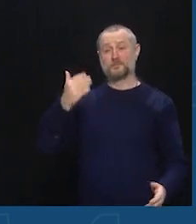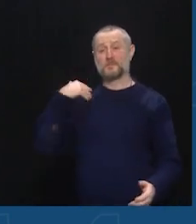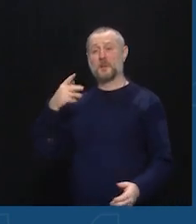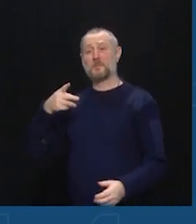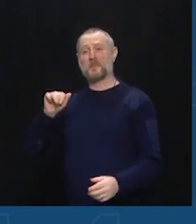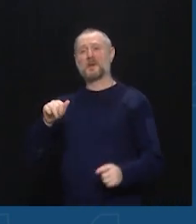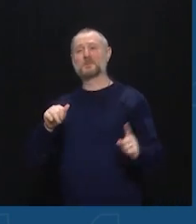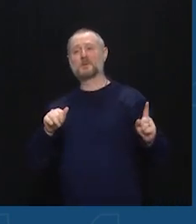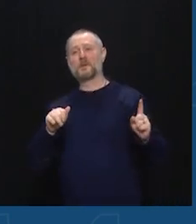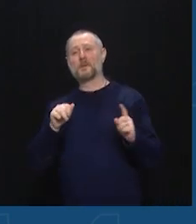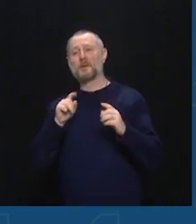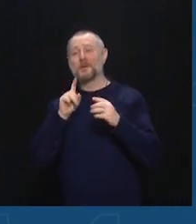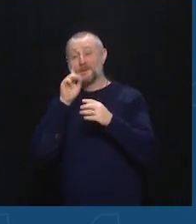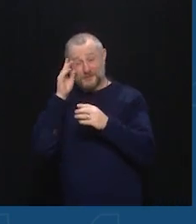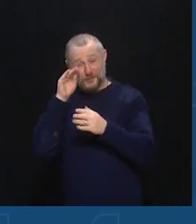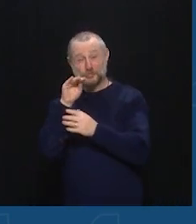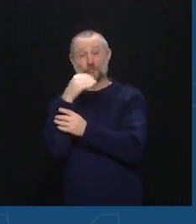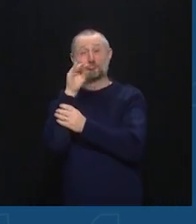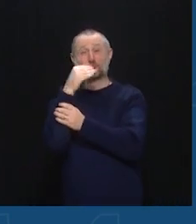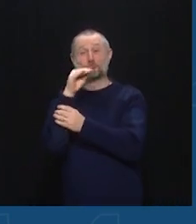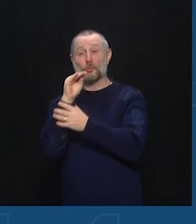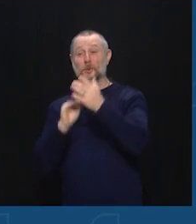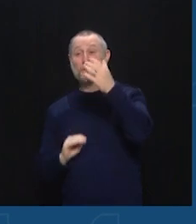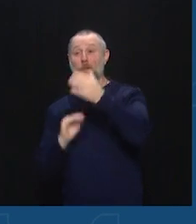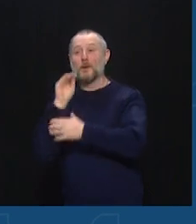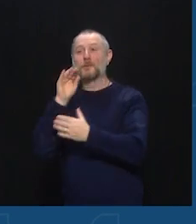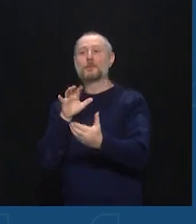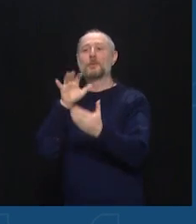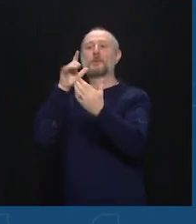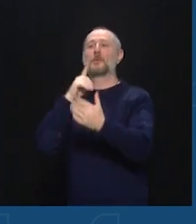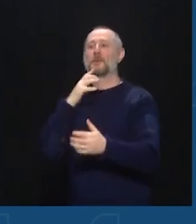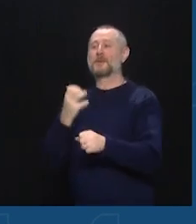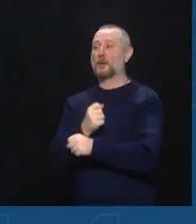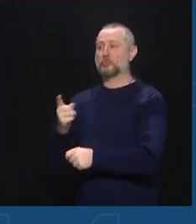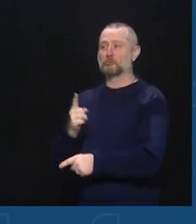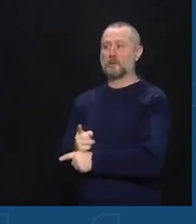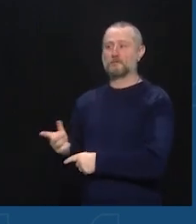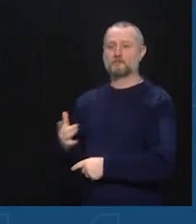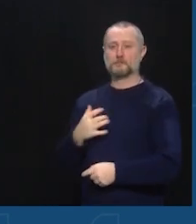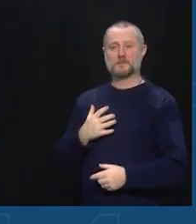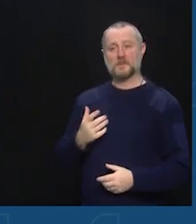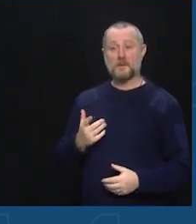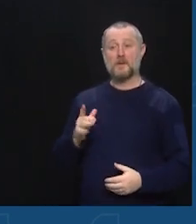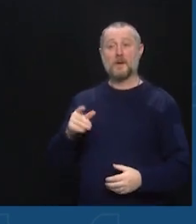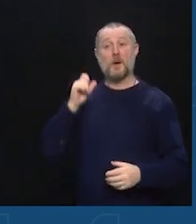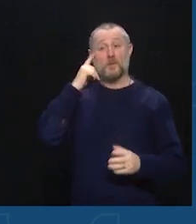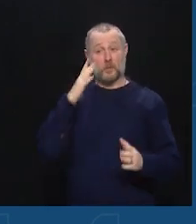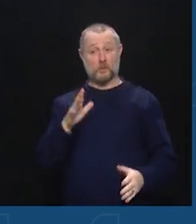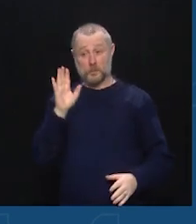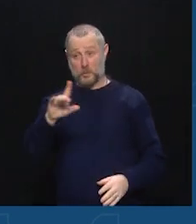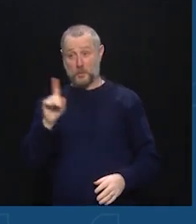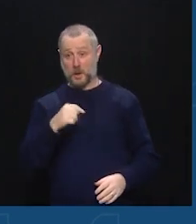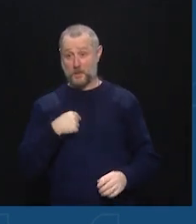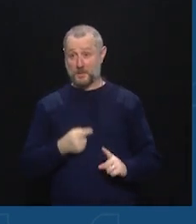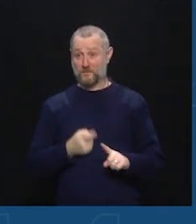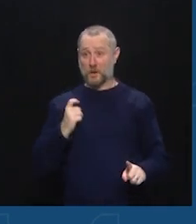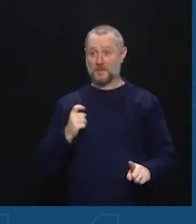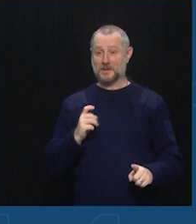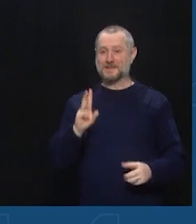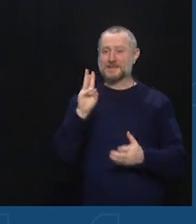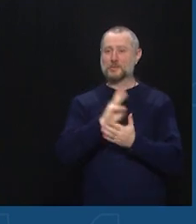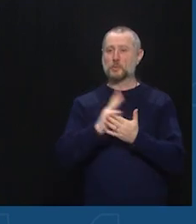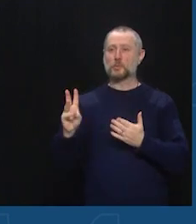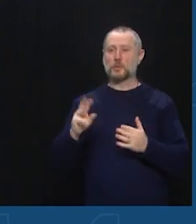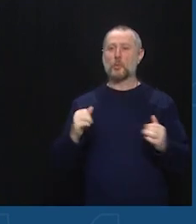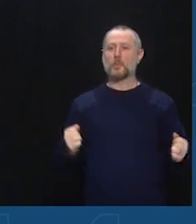had gotten it right this year. Can I add to that? Yes. Where I come from, 6 weeks more winter is an early